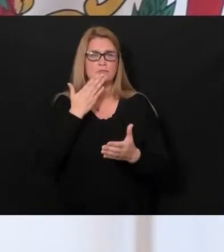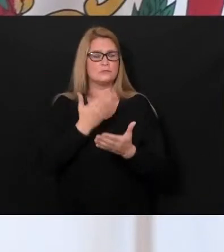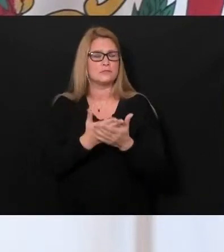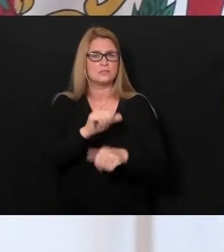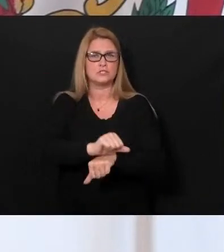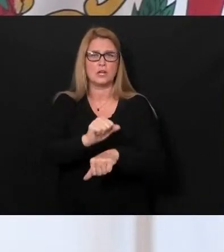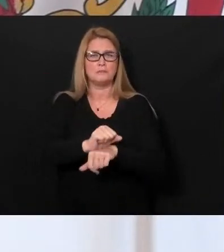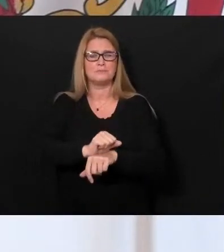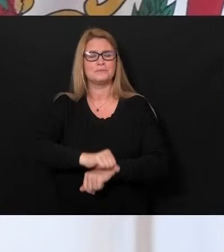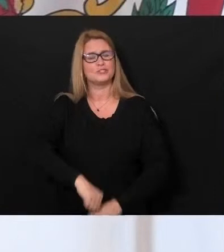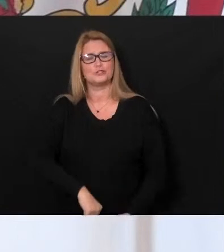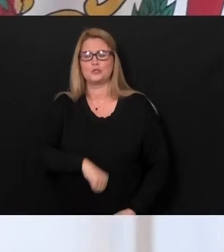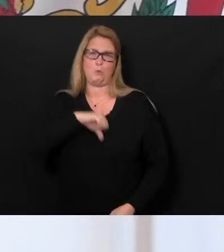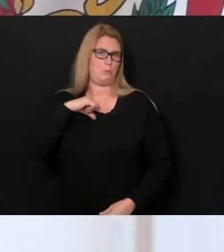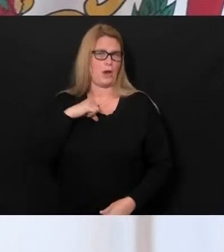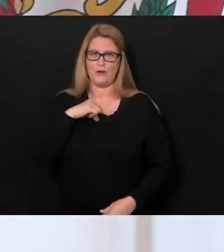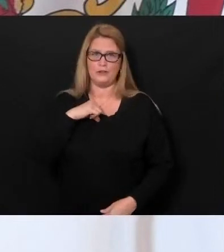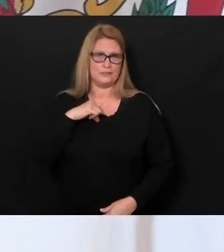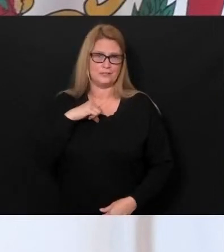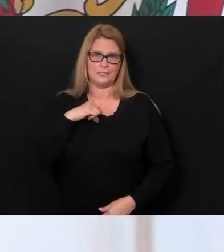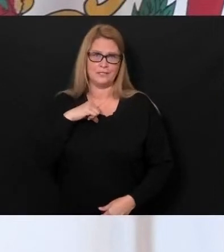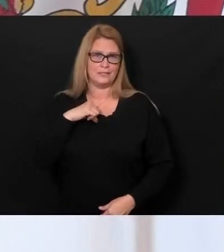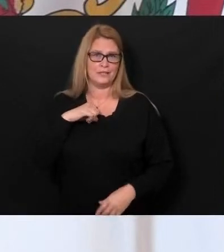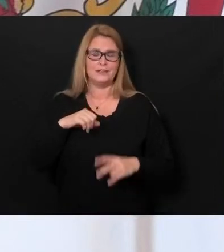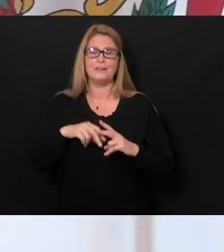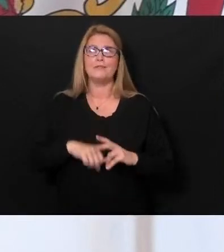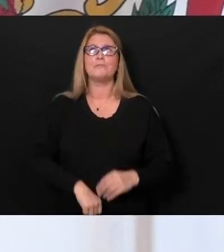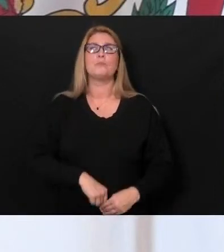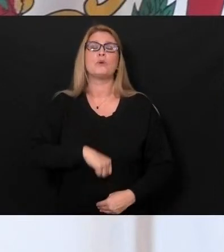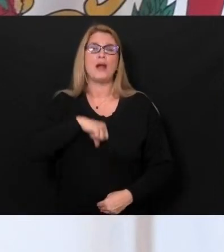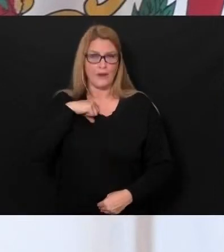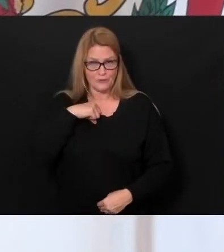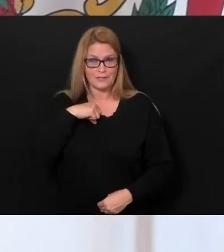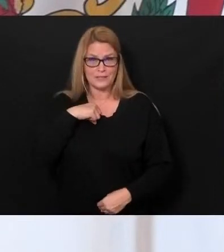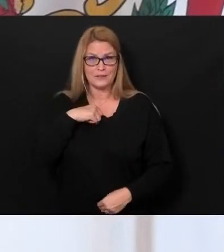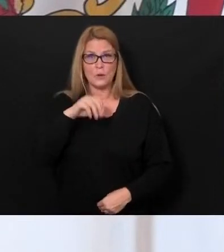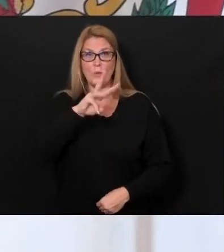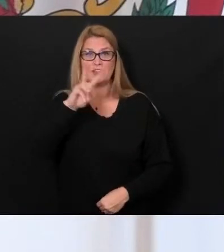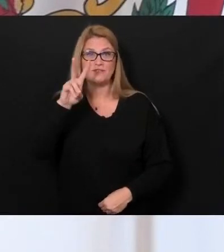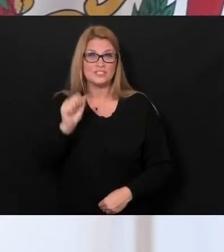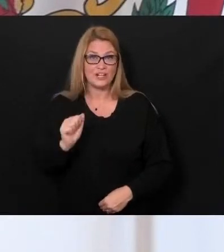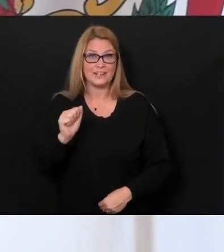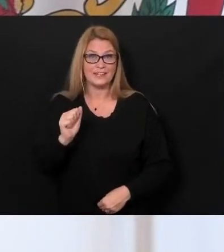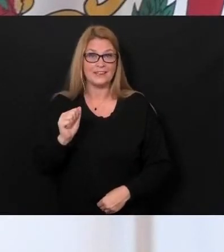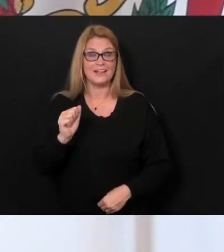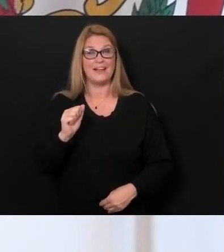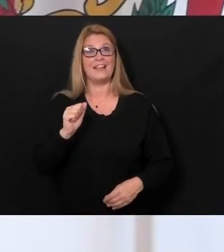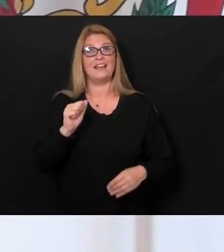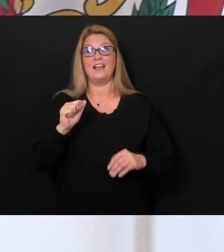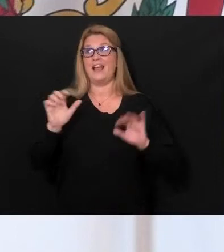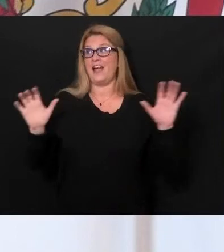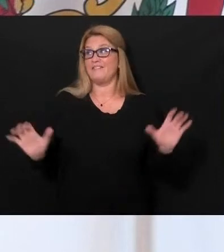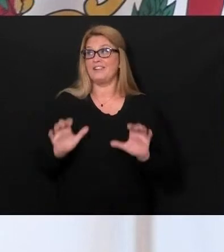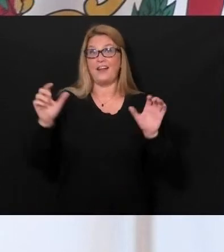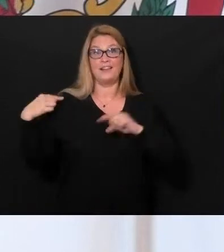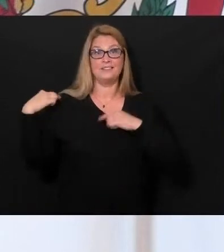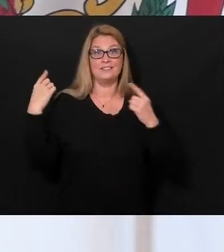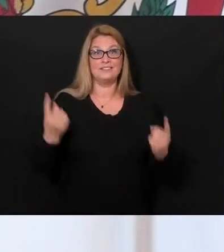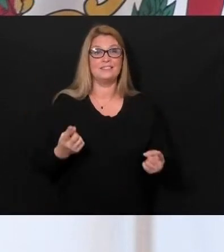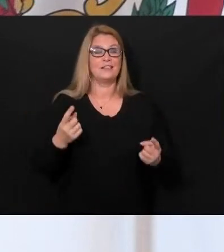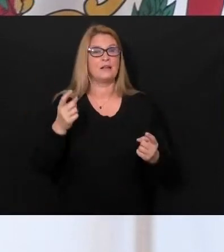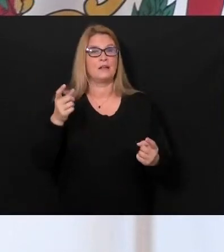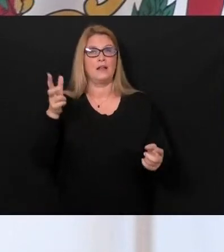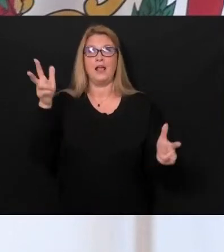We're proud, very proud of West Virginia and how West Virginians have done and responded and